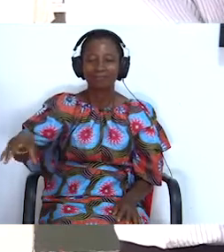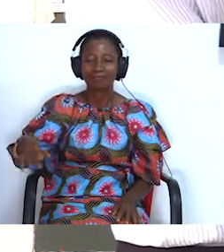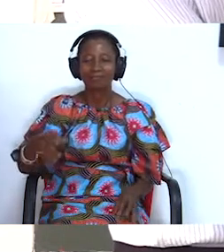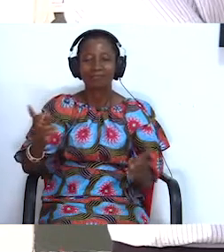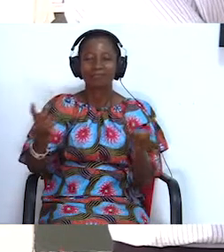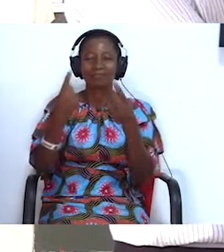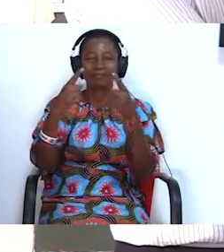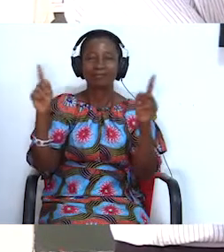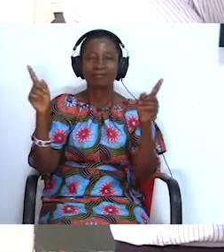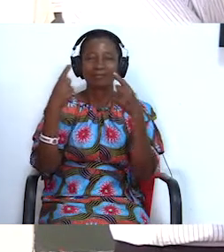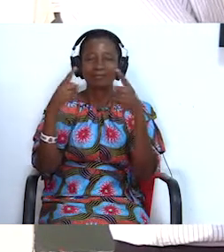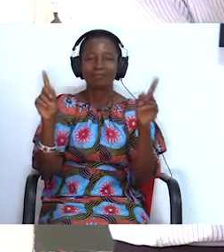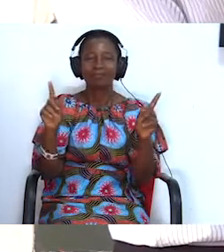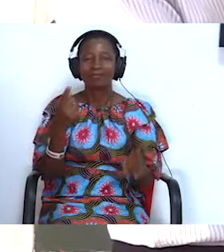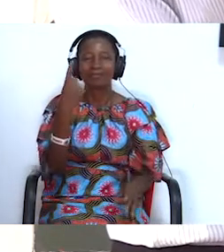up,